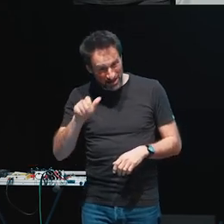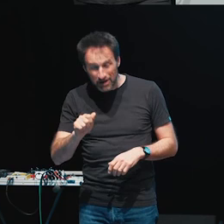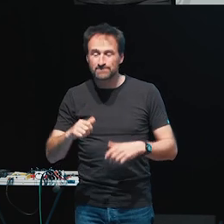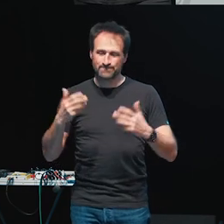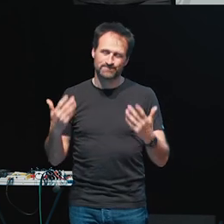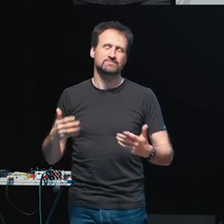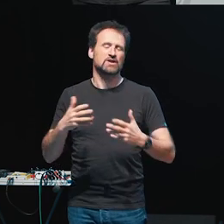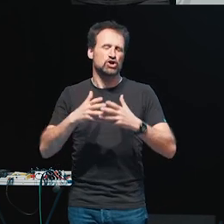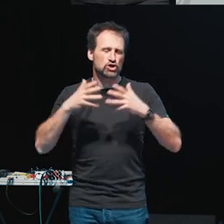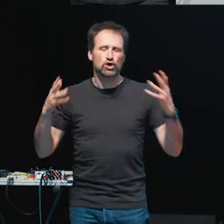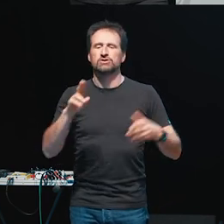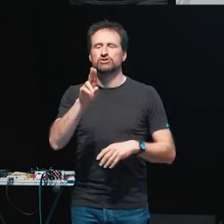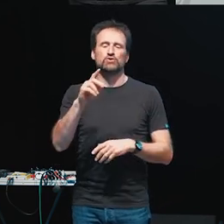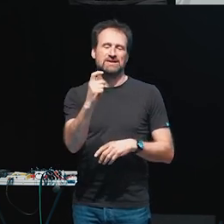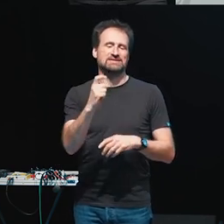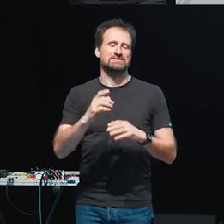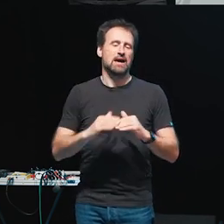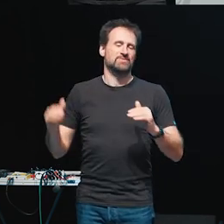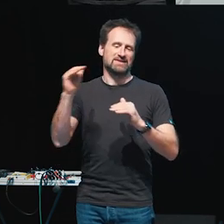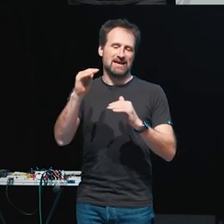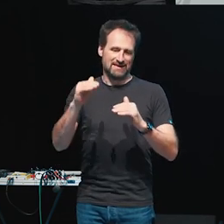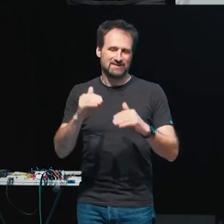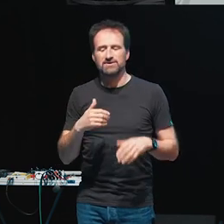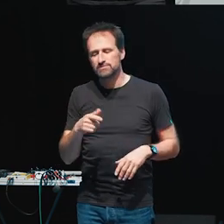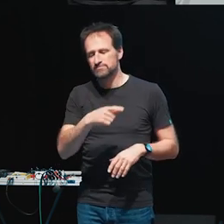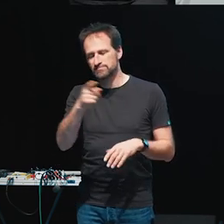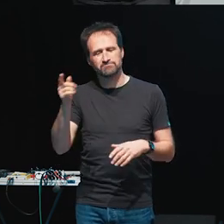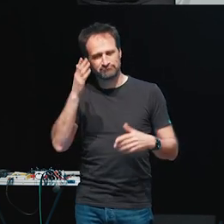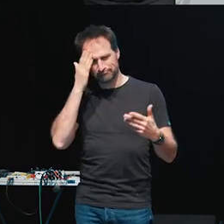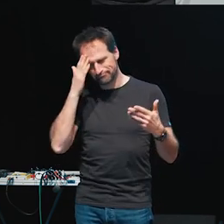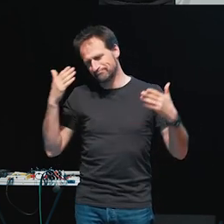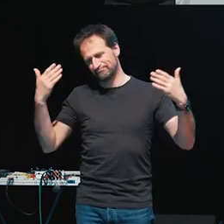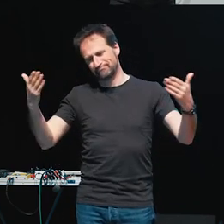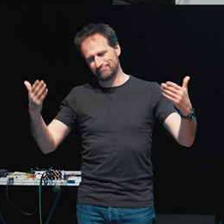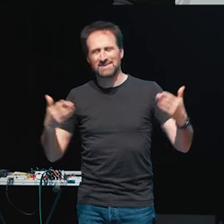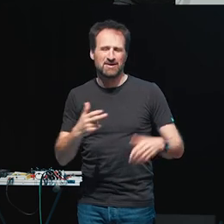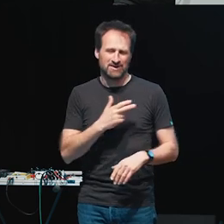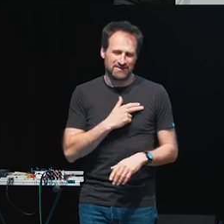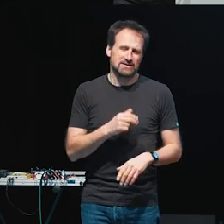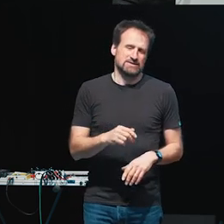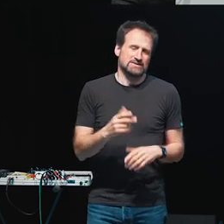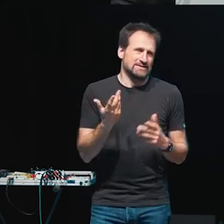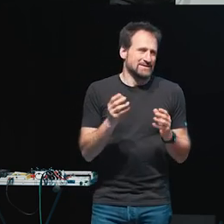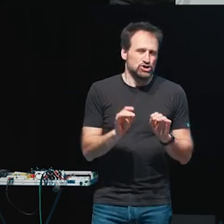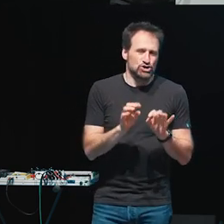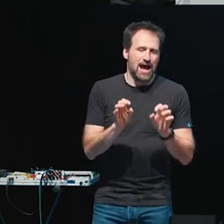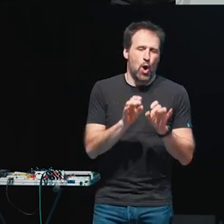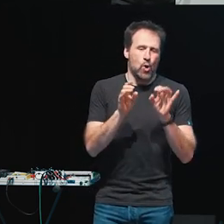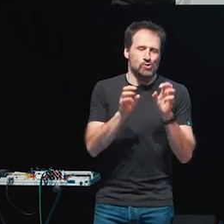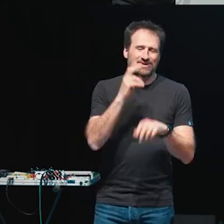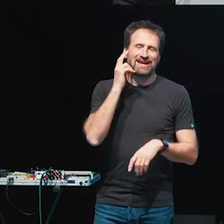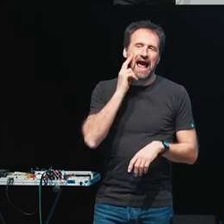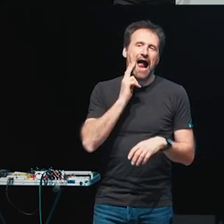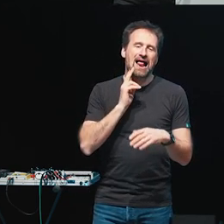UX update. We are rewriting this well-known, but to be honest, slightly dusty and old interface